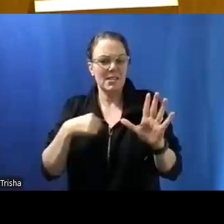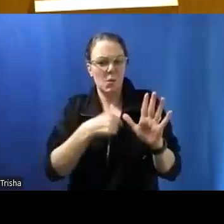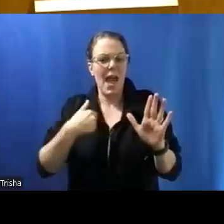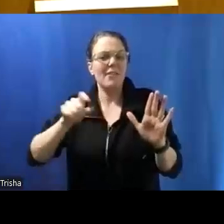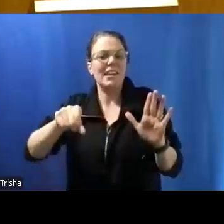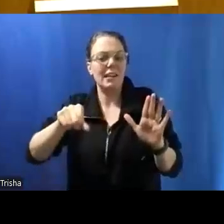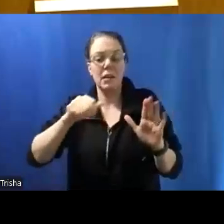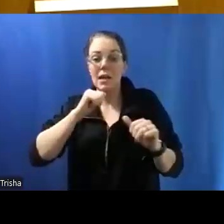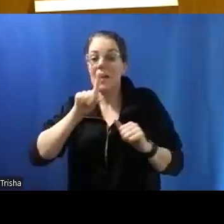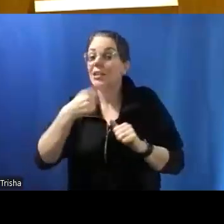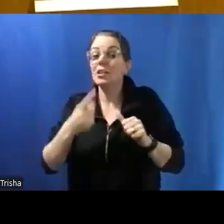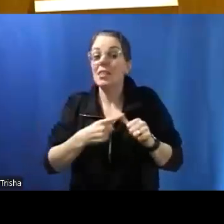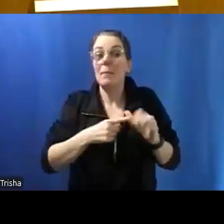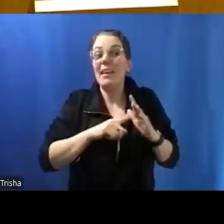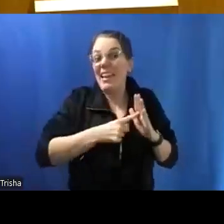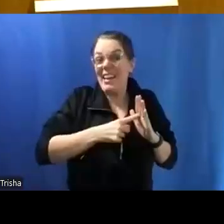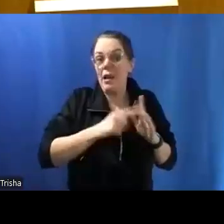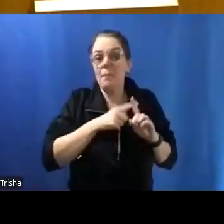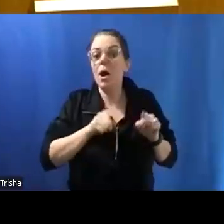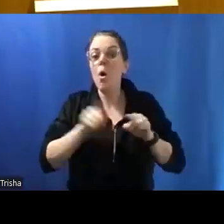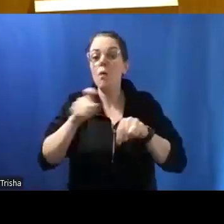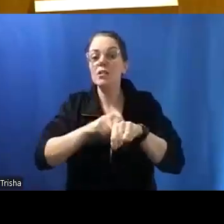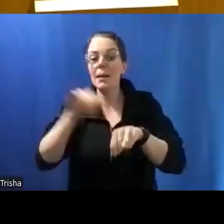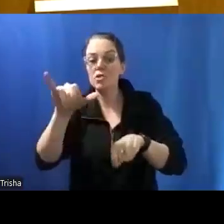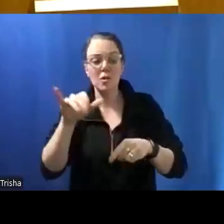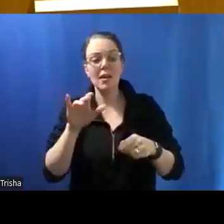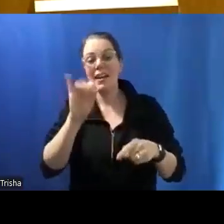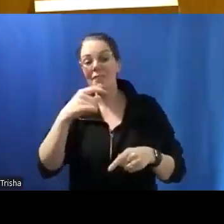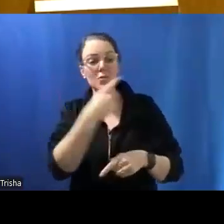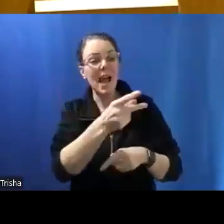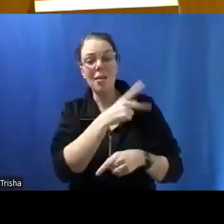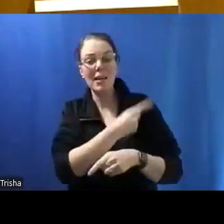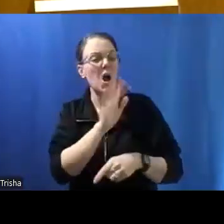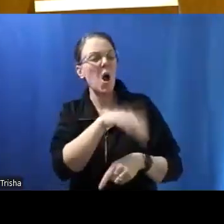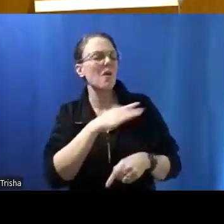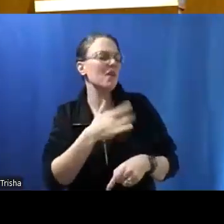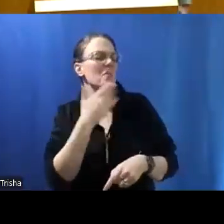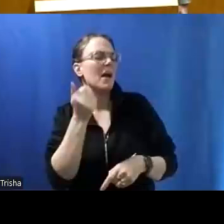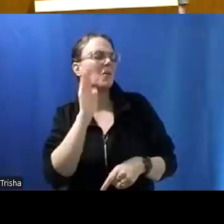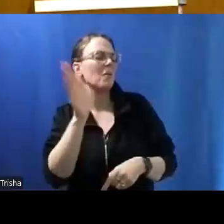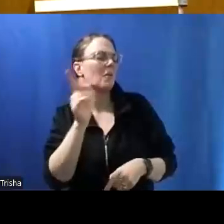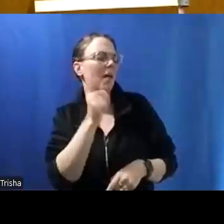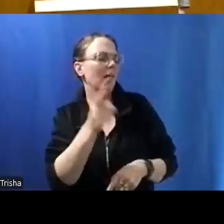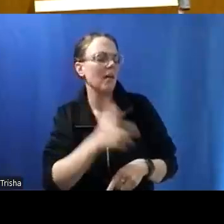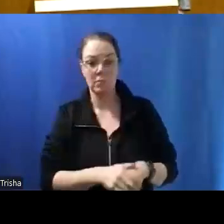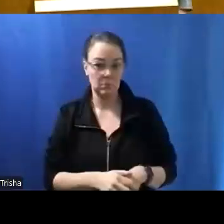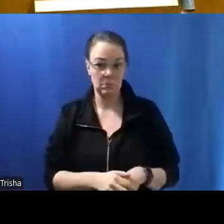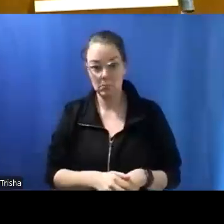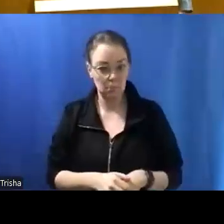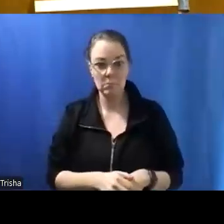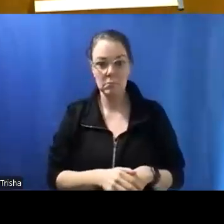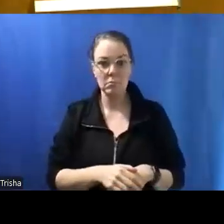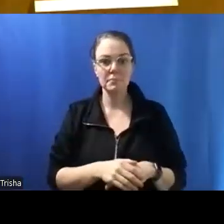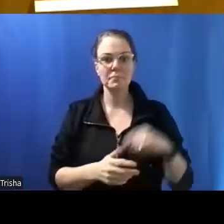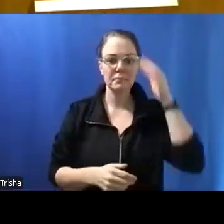initially, but over time. You can't just say, oh, you'll feel better soon once you learn how to use this or learn how to do that.